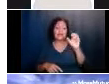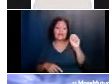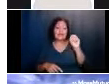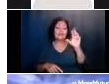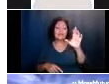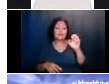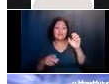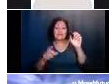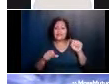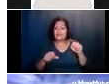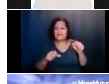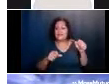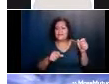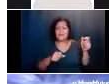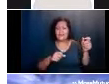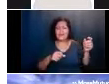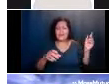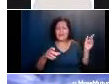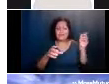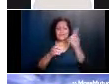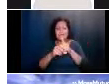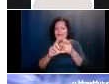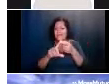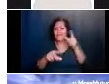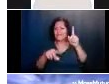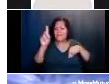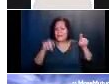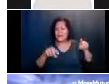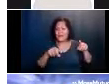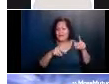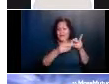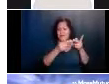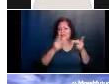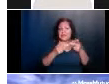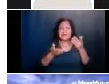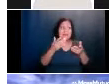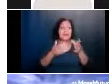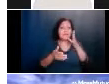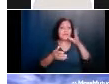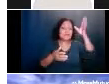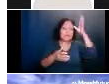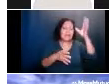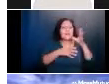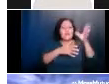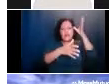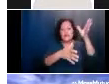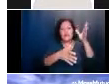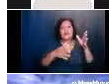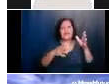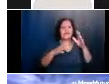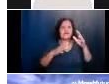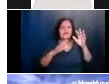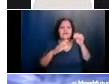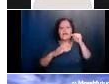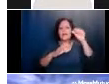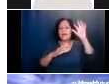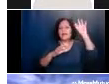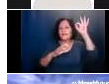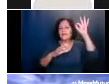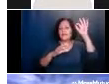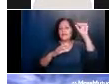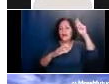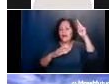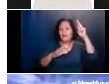from many different places. So it could be parents, grandparents, relatives, it could be the individual with the